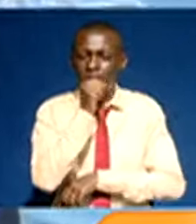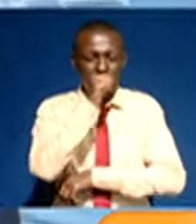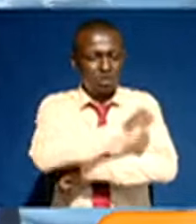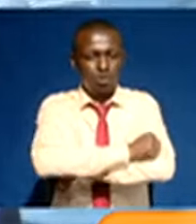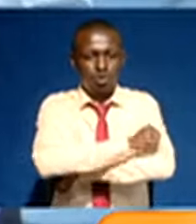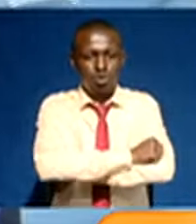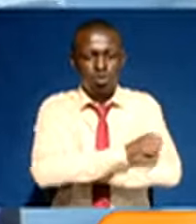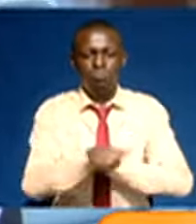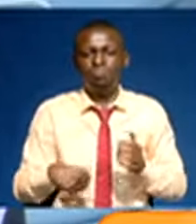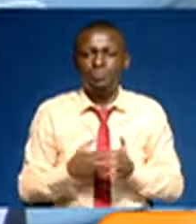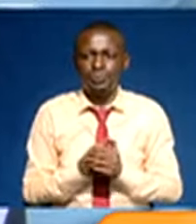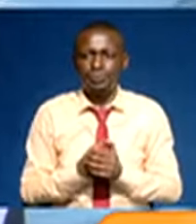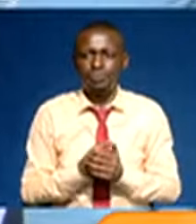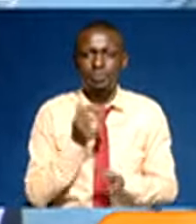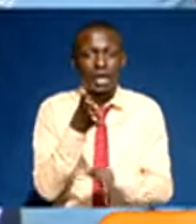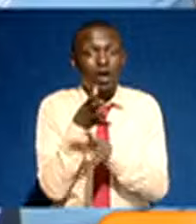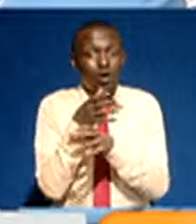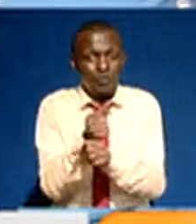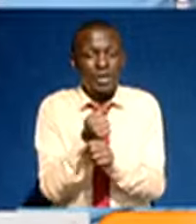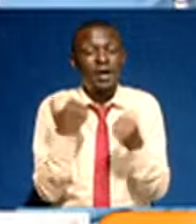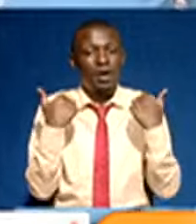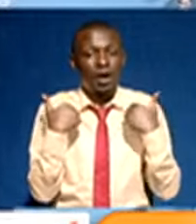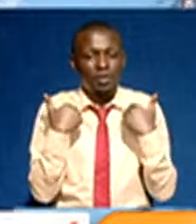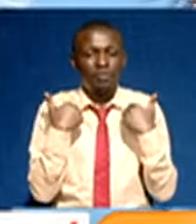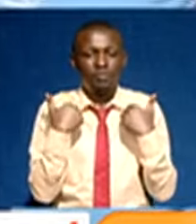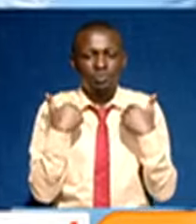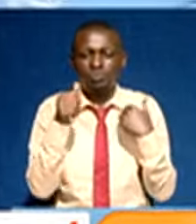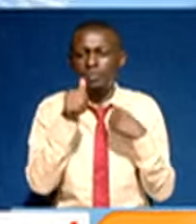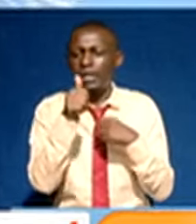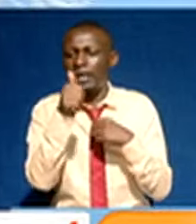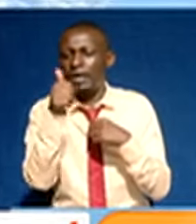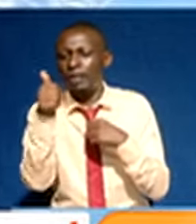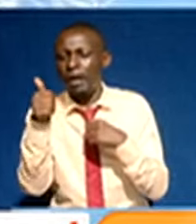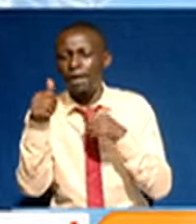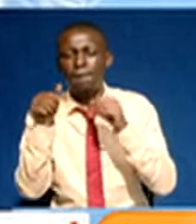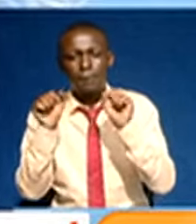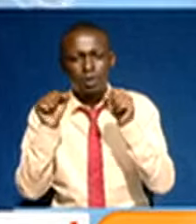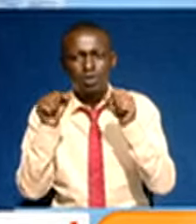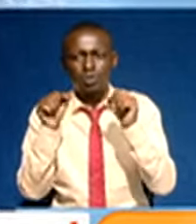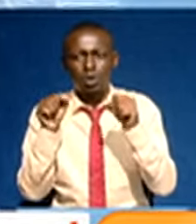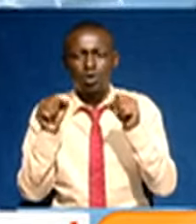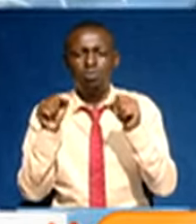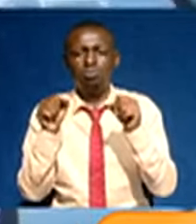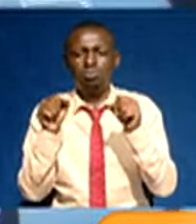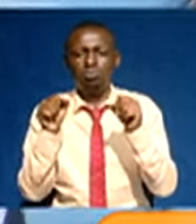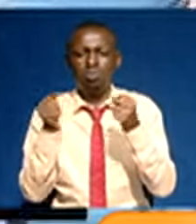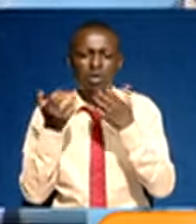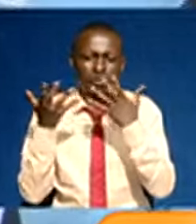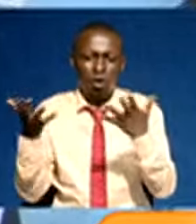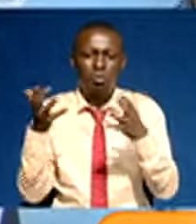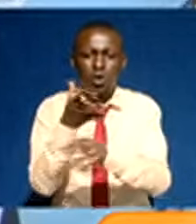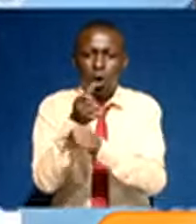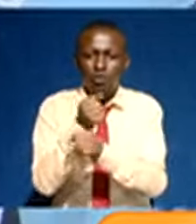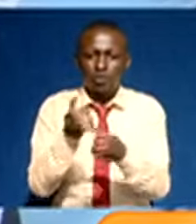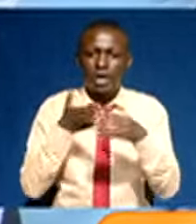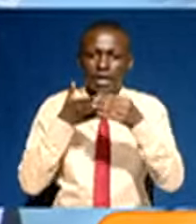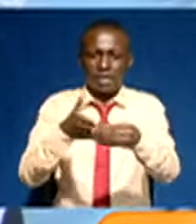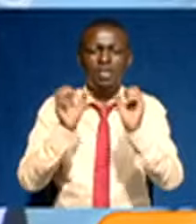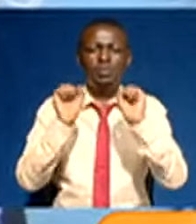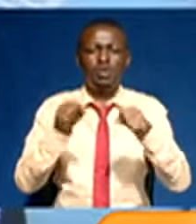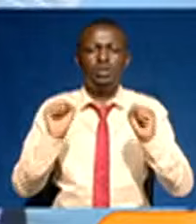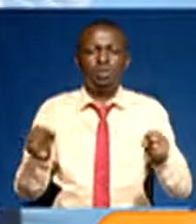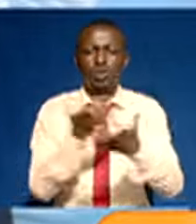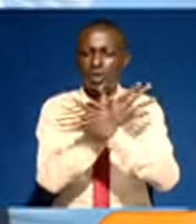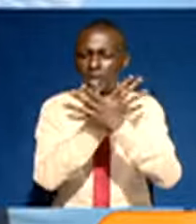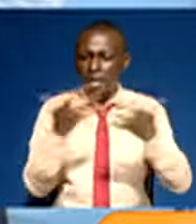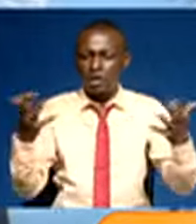has given me the confidence to also approach others. It is actually giving me confidence that I can be a leader wherever I am and